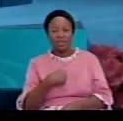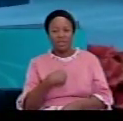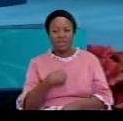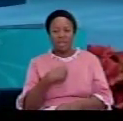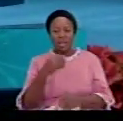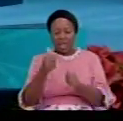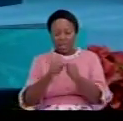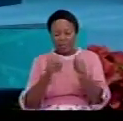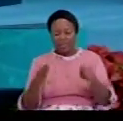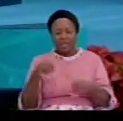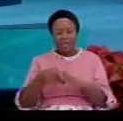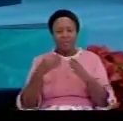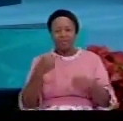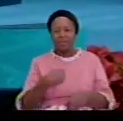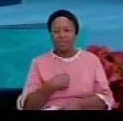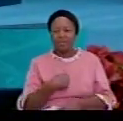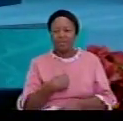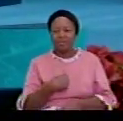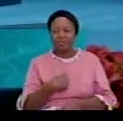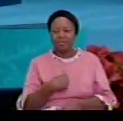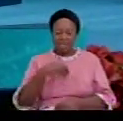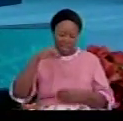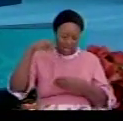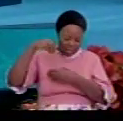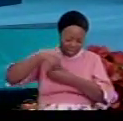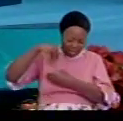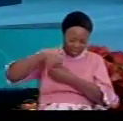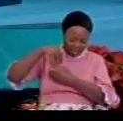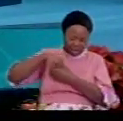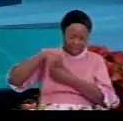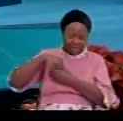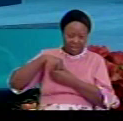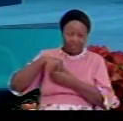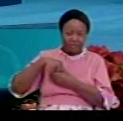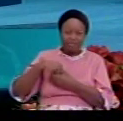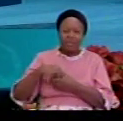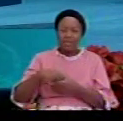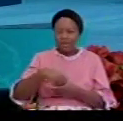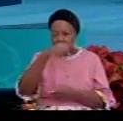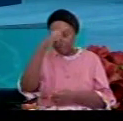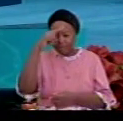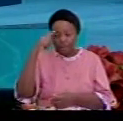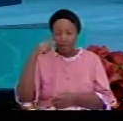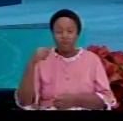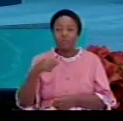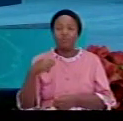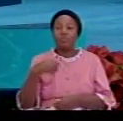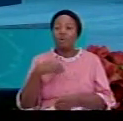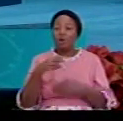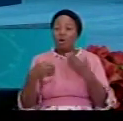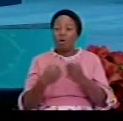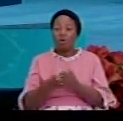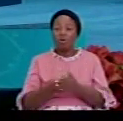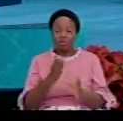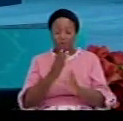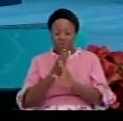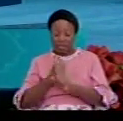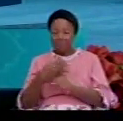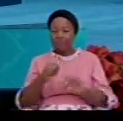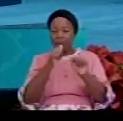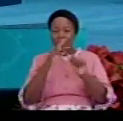everything in me, inside, because they all receive the blessing of the Lord,